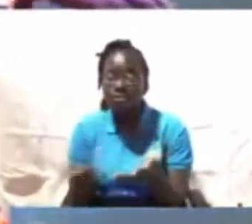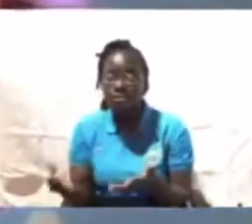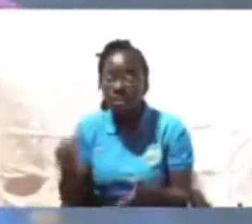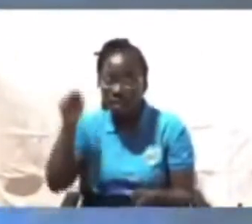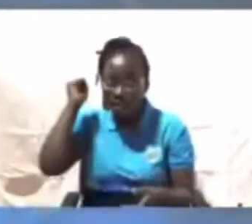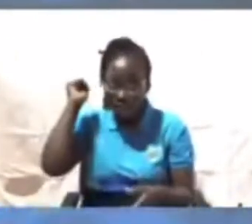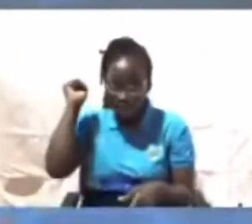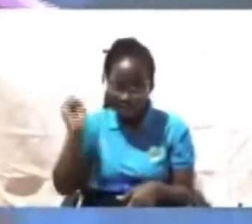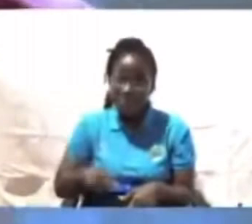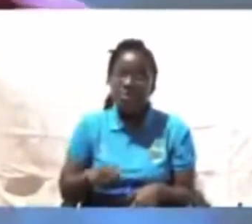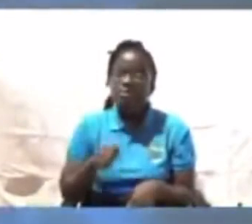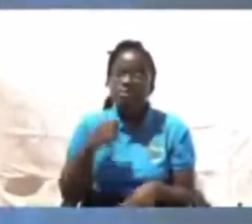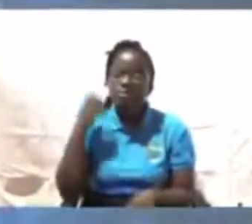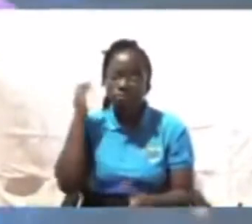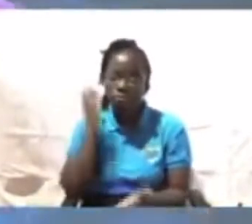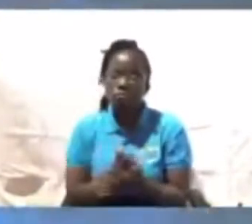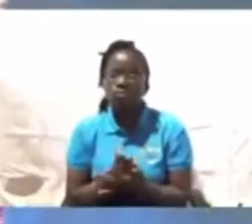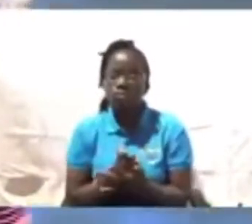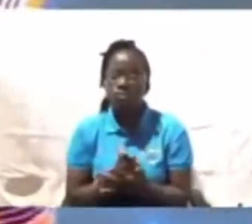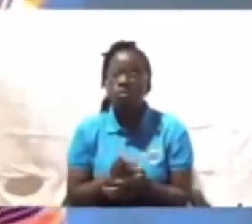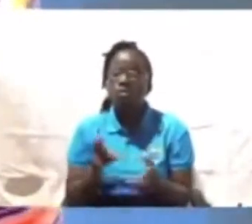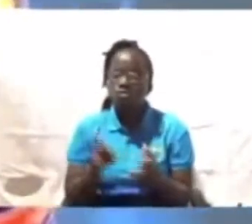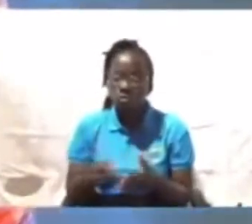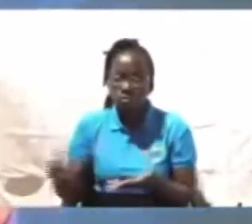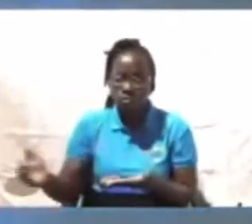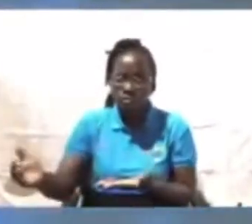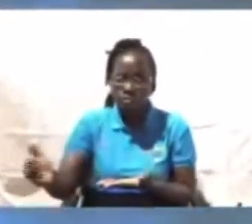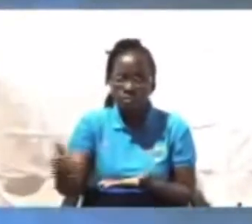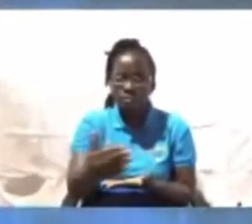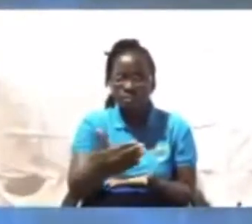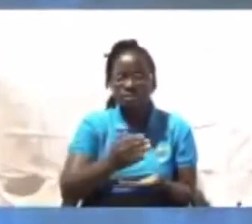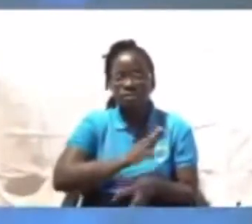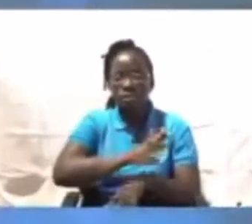bwagwa abusiafo na omu amuwo mu kwa sori no